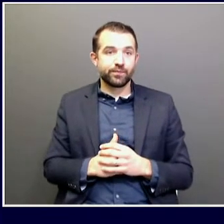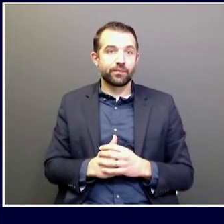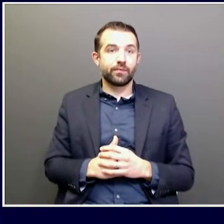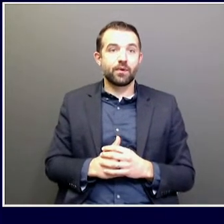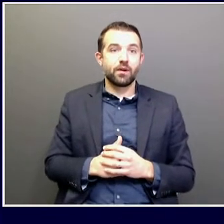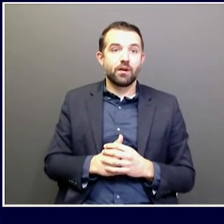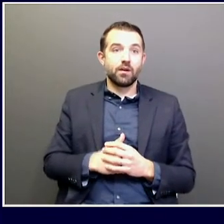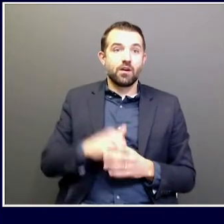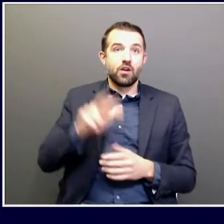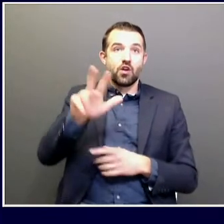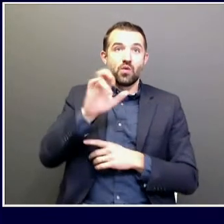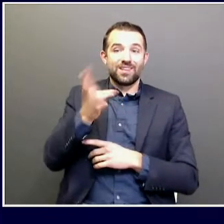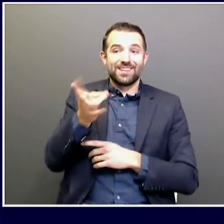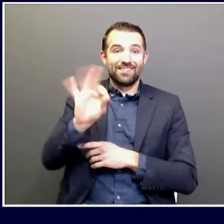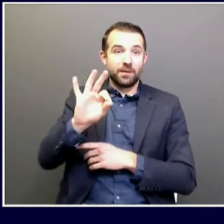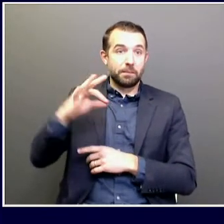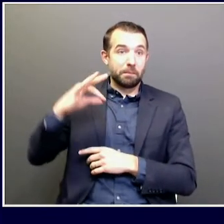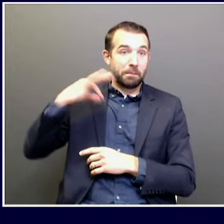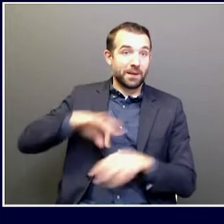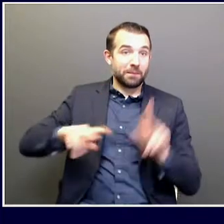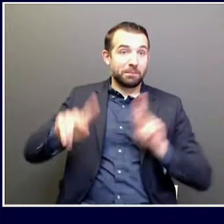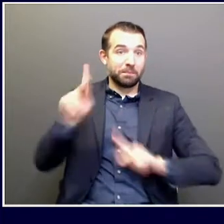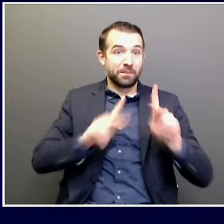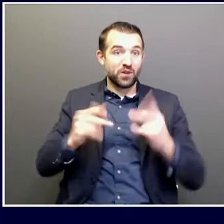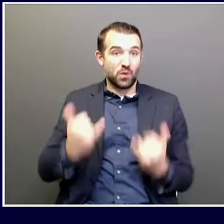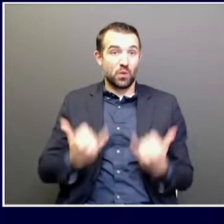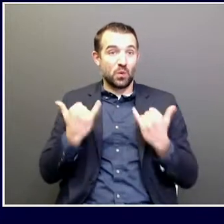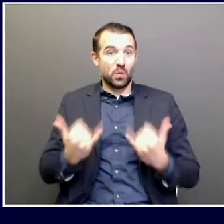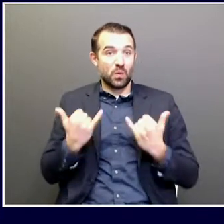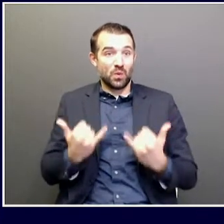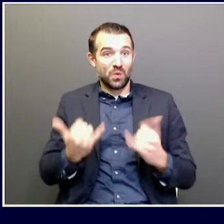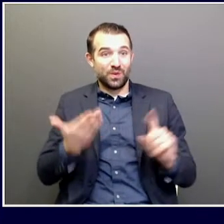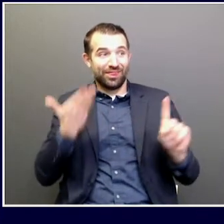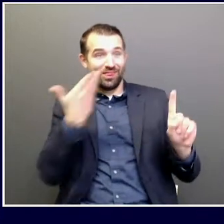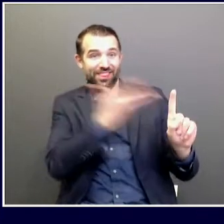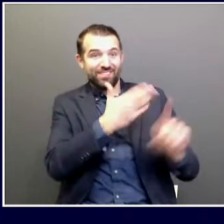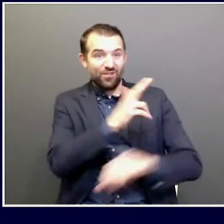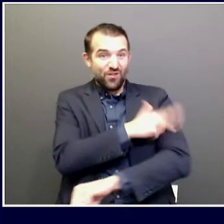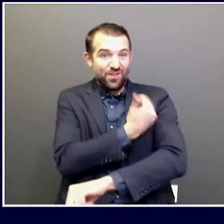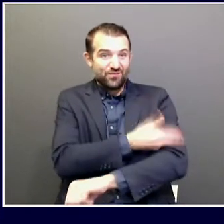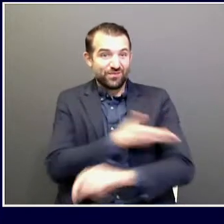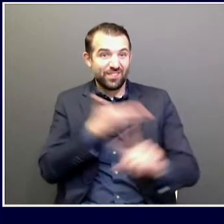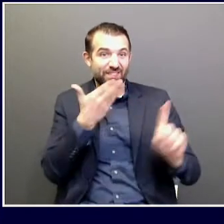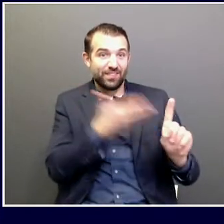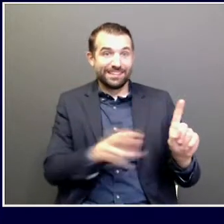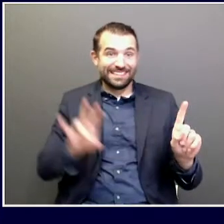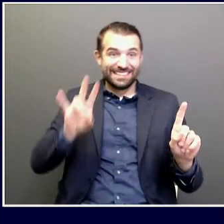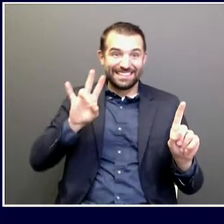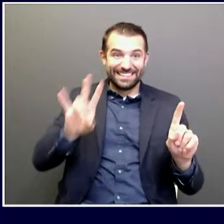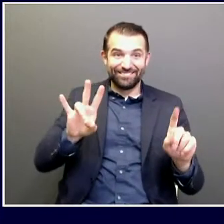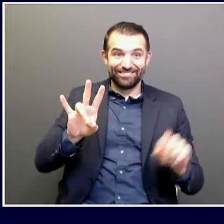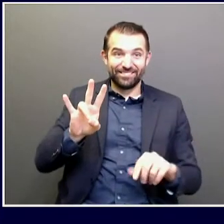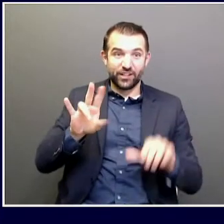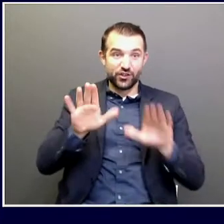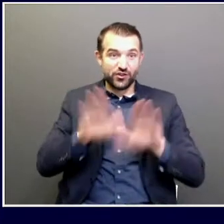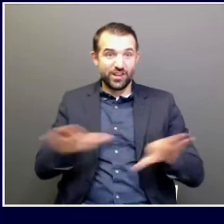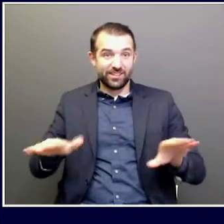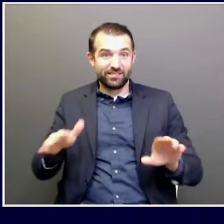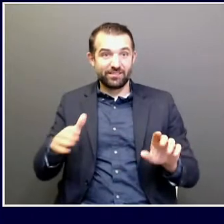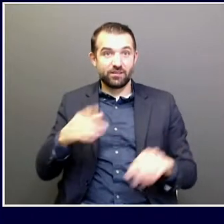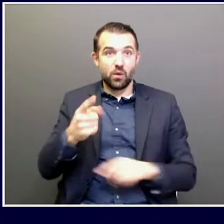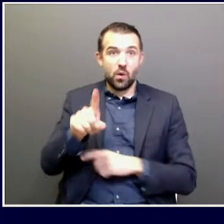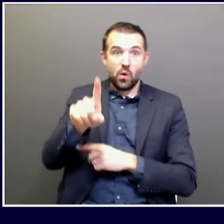people today hospitalized with COVID-19, 7 children. 117 people in critical